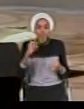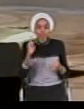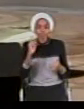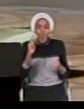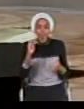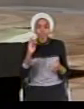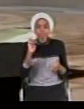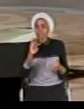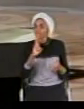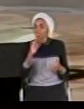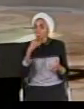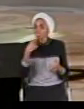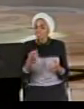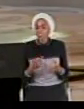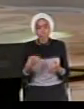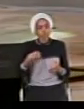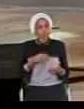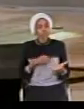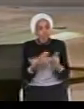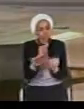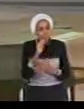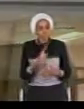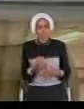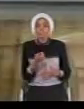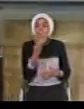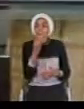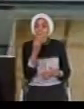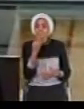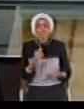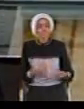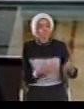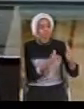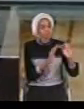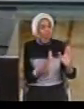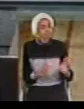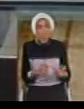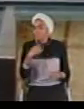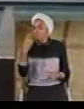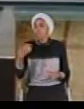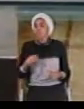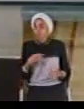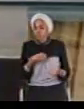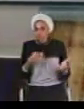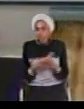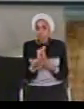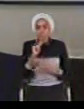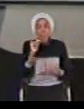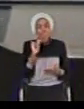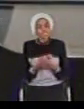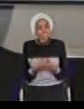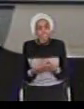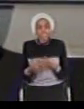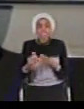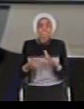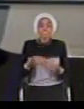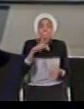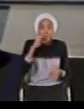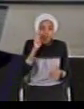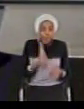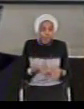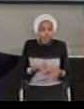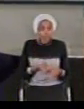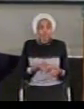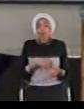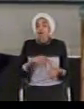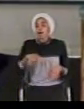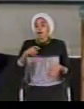believe. The Jewish apostles, they said, we believe. That original panel that